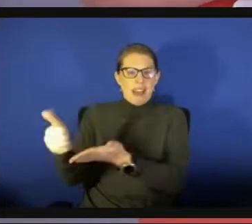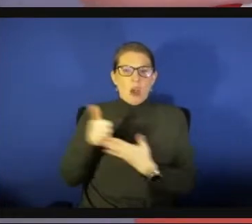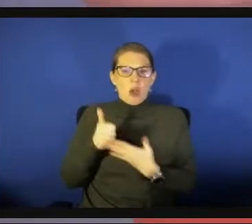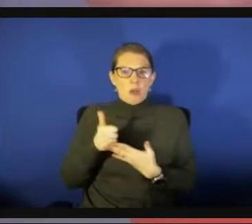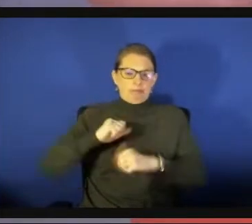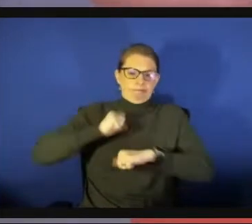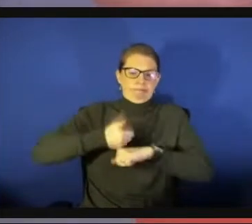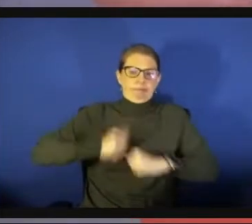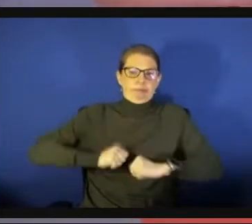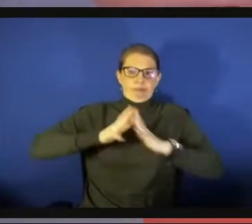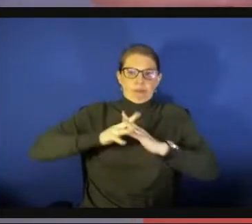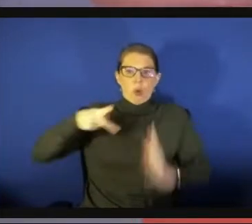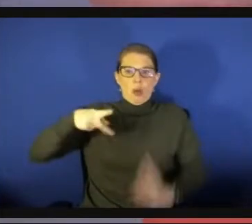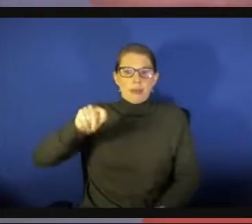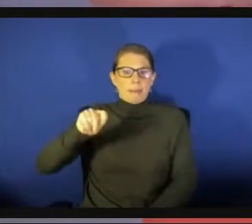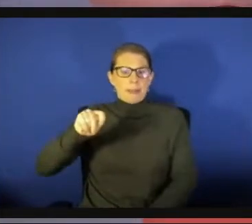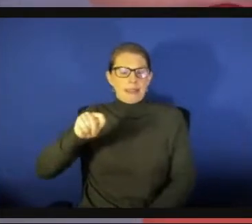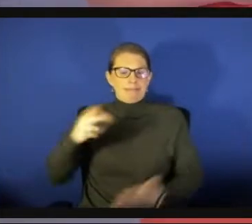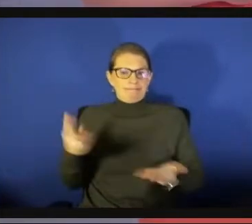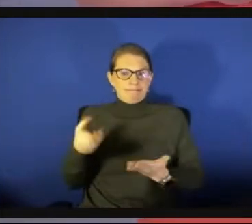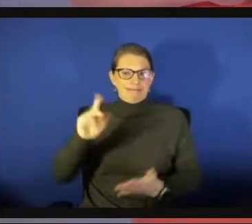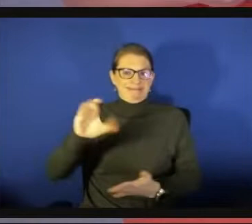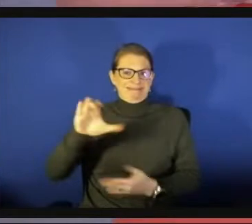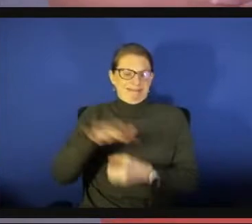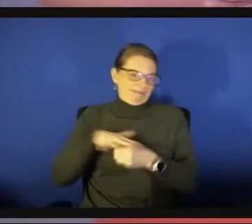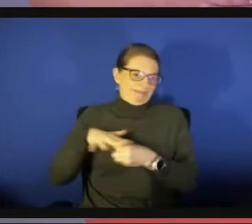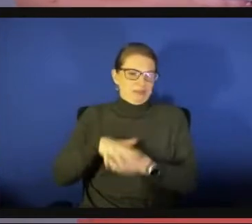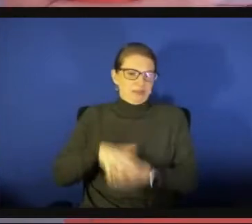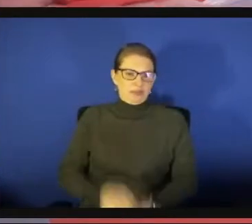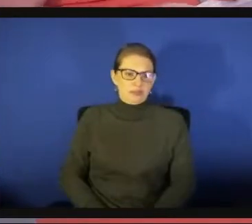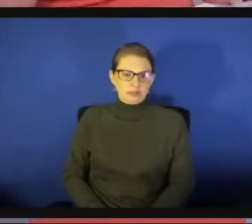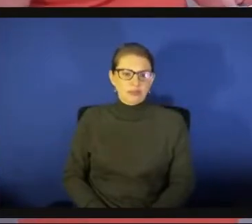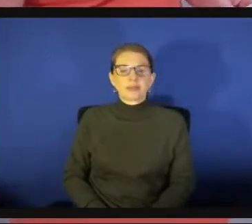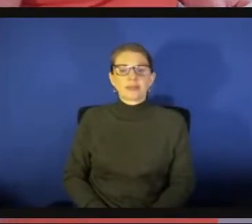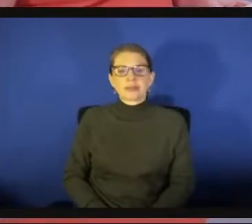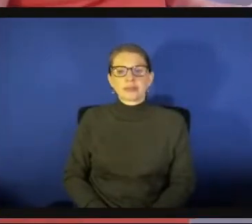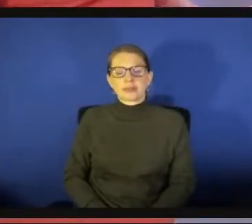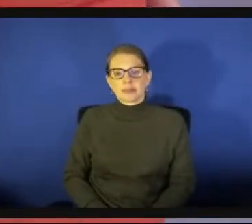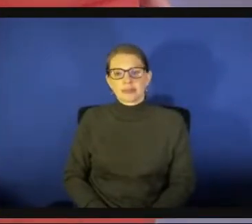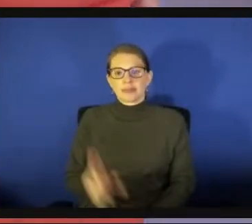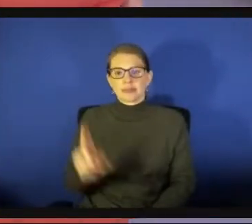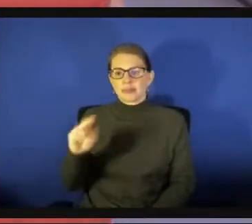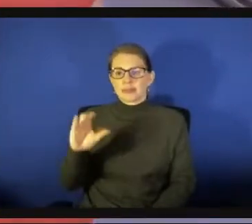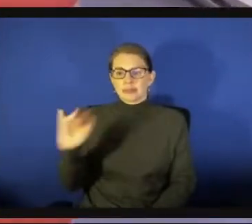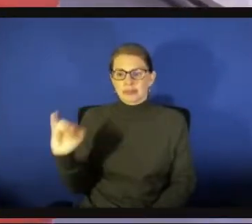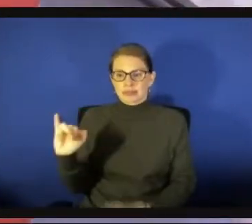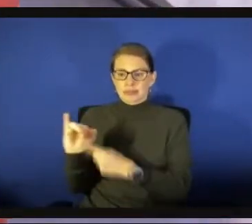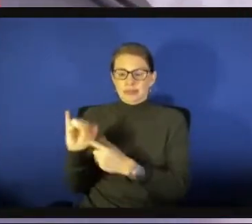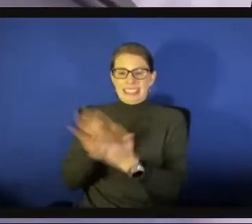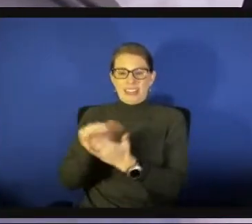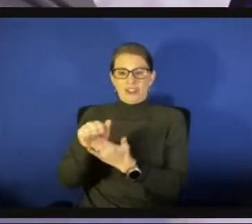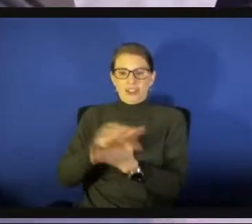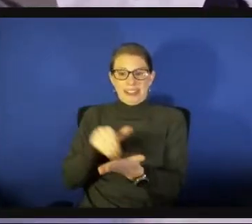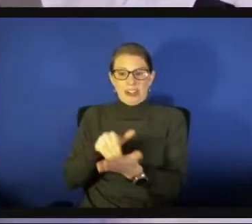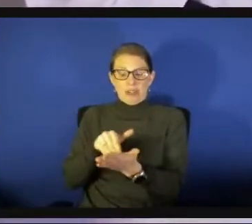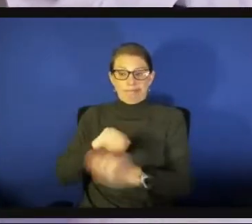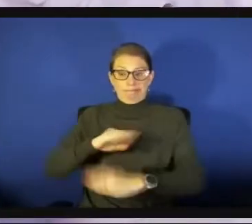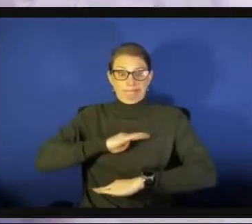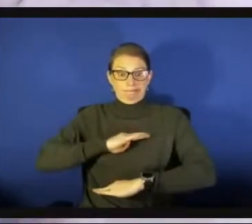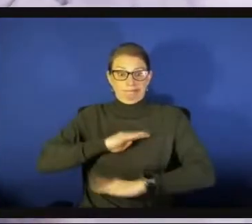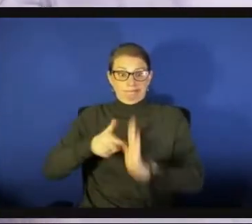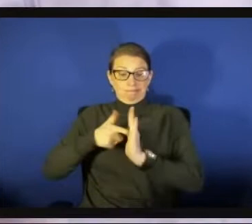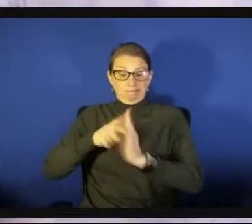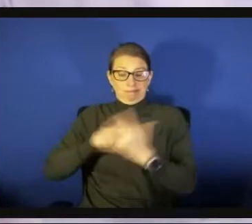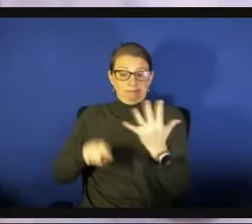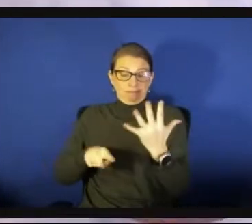City area? Well, I would say that, to meet the designation of an NCI Cancer Center, you really have to meet an extensive